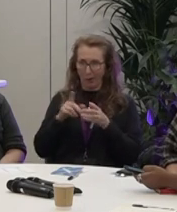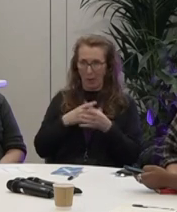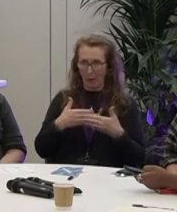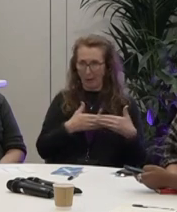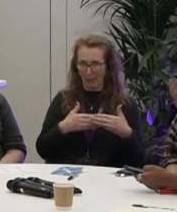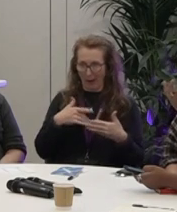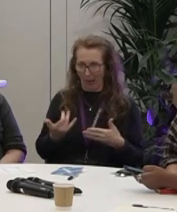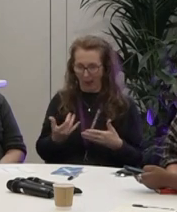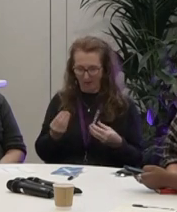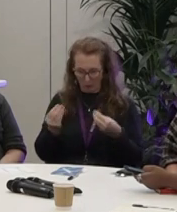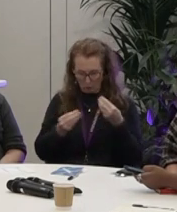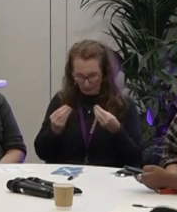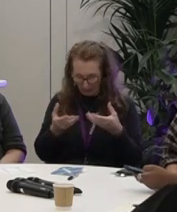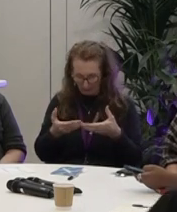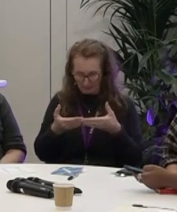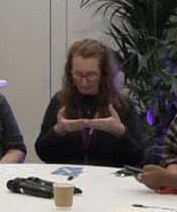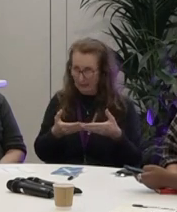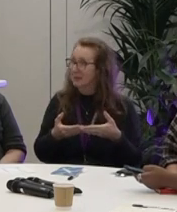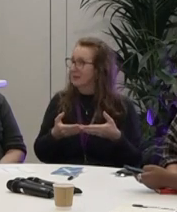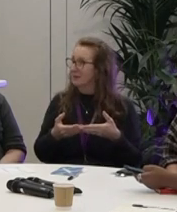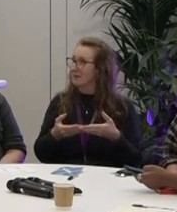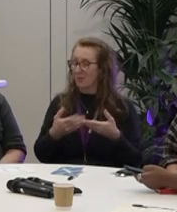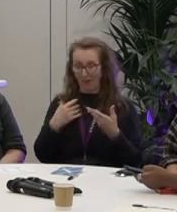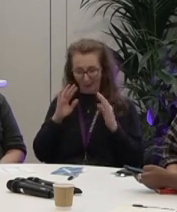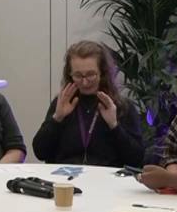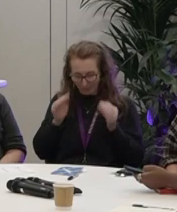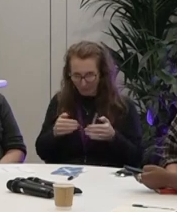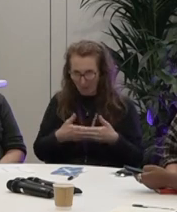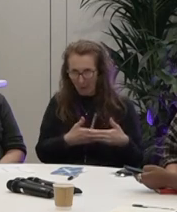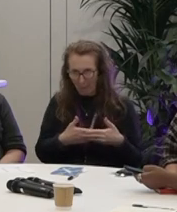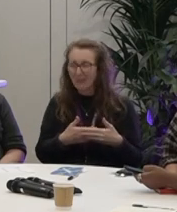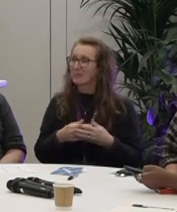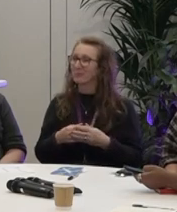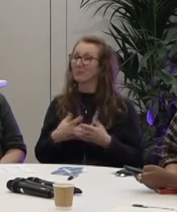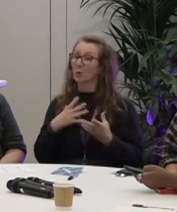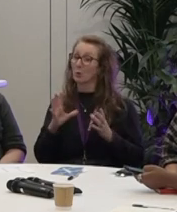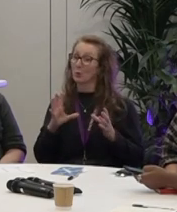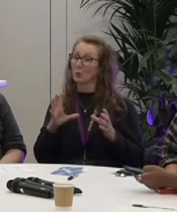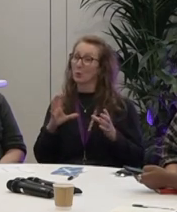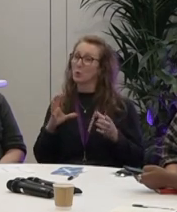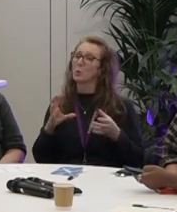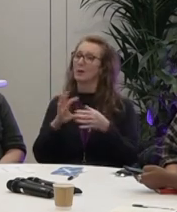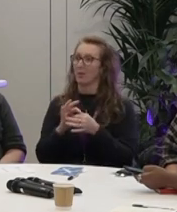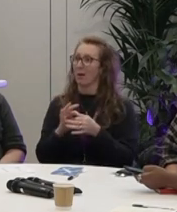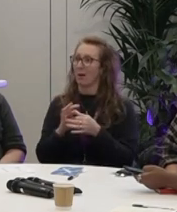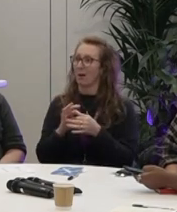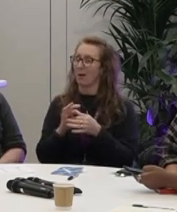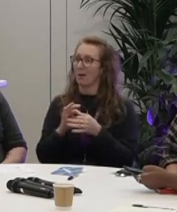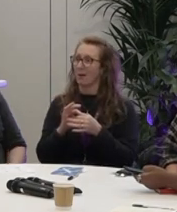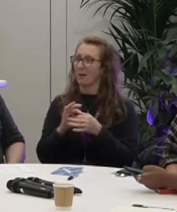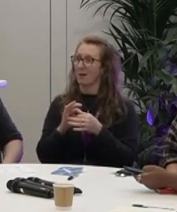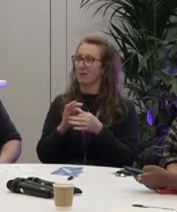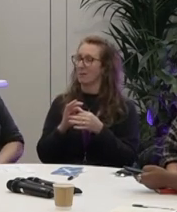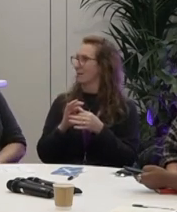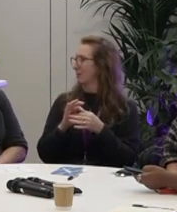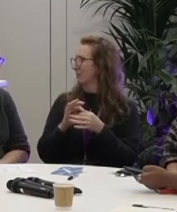alive. And she said that she is, yeah, very focused on that. Together, we are actually Consequential. And